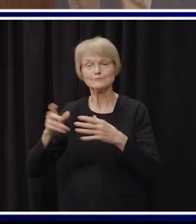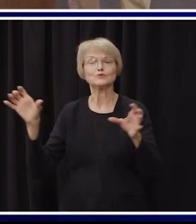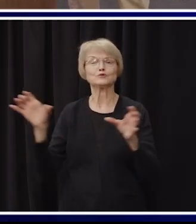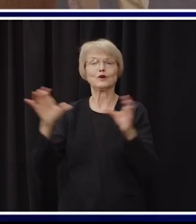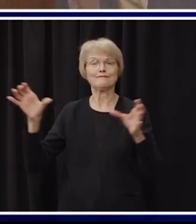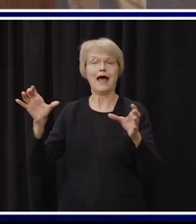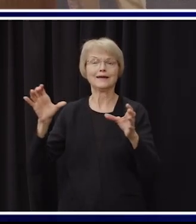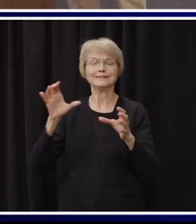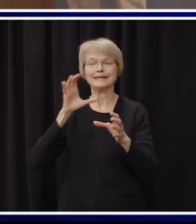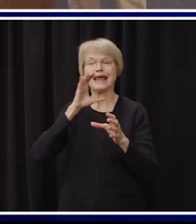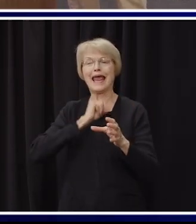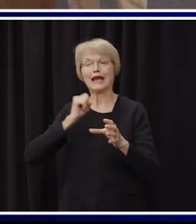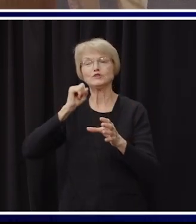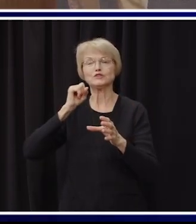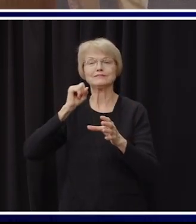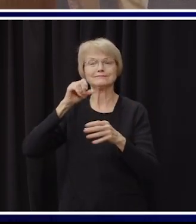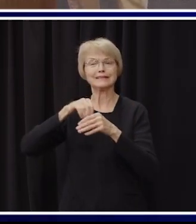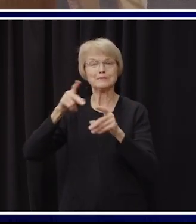Place specialists.